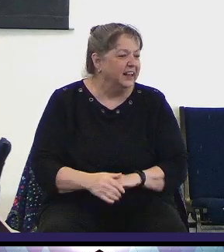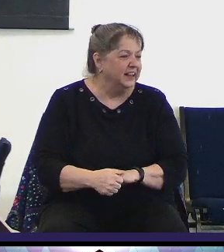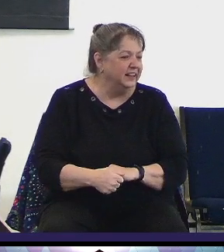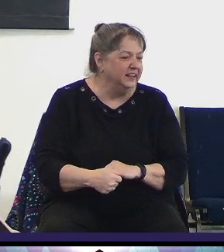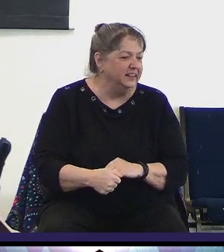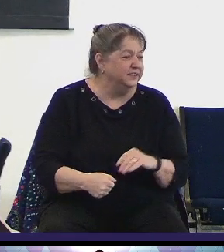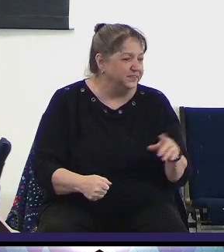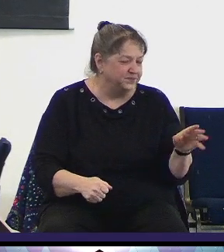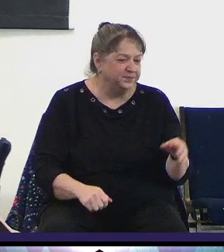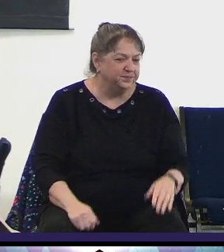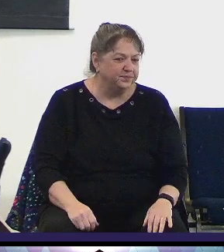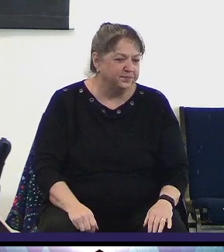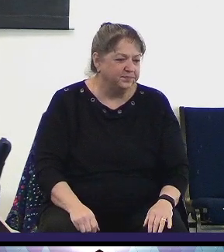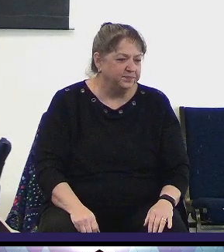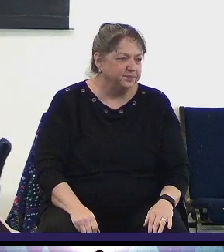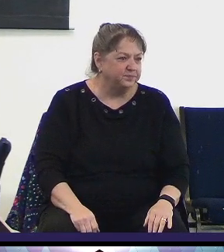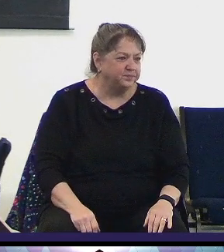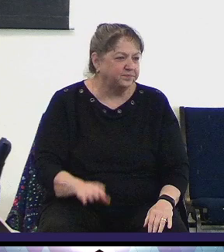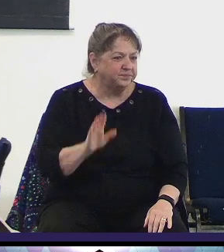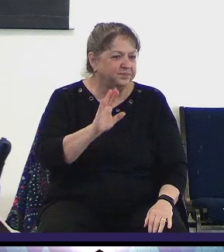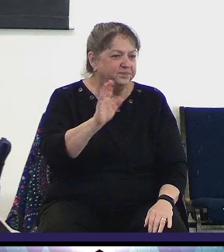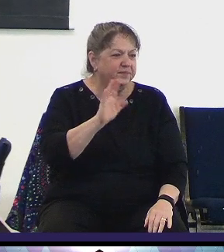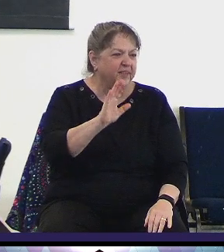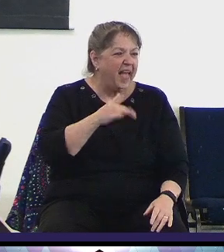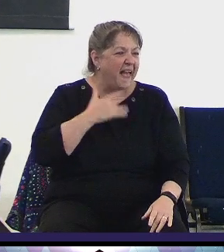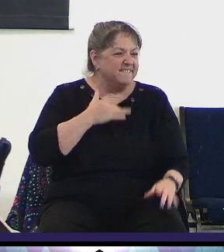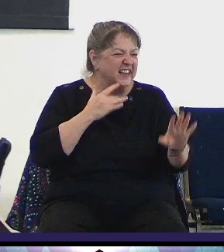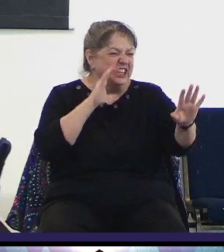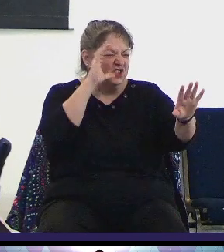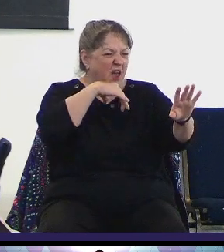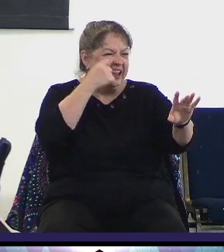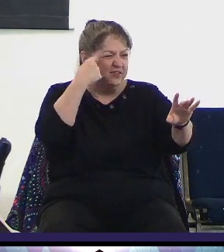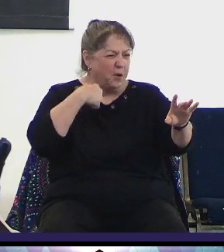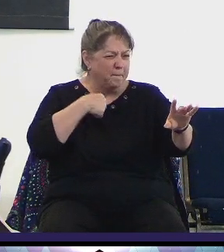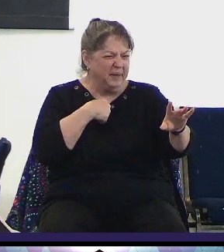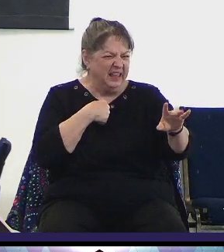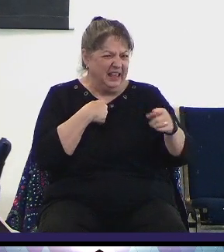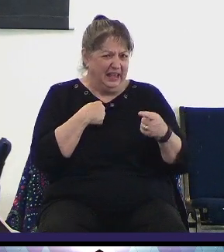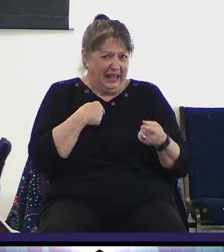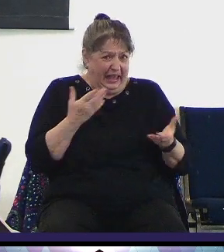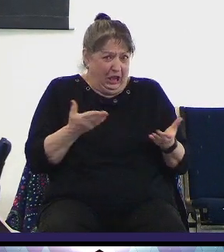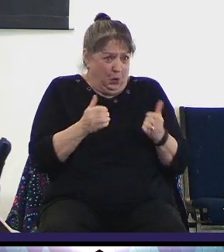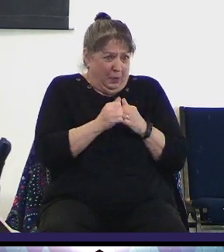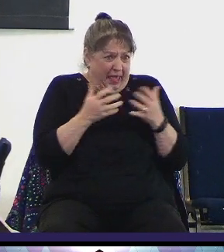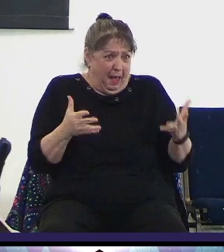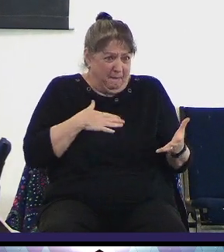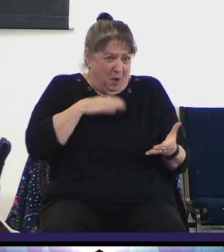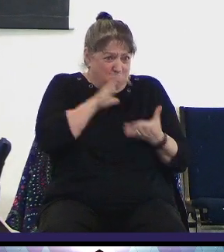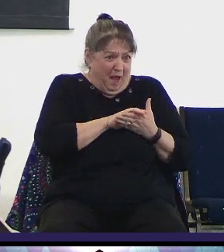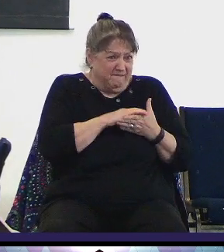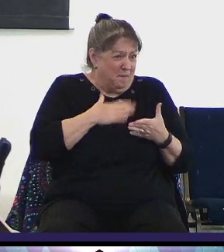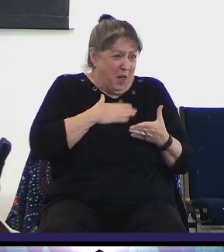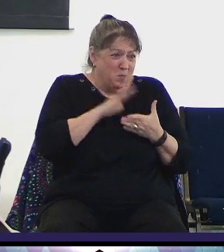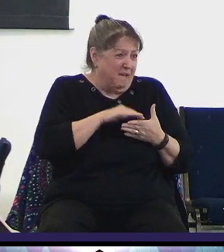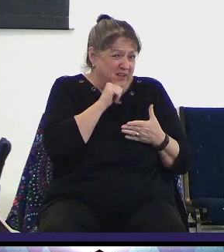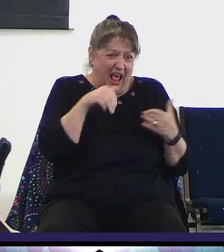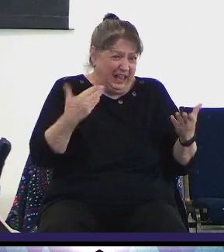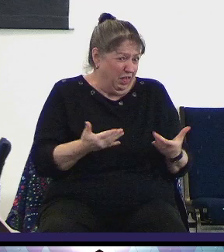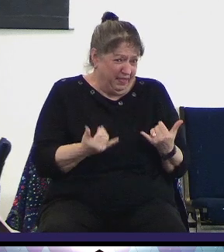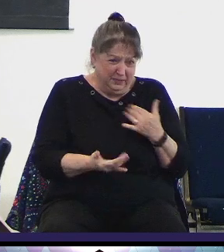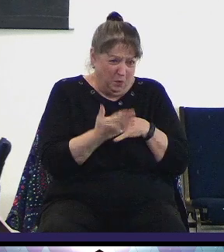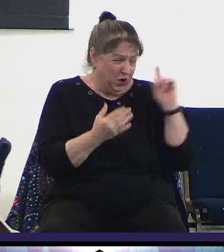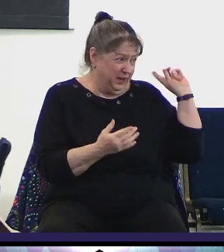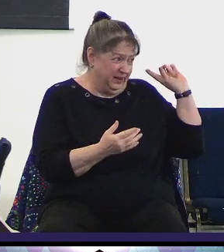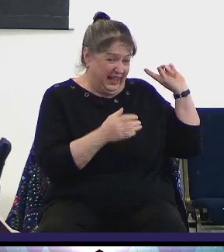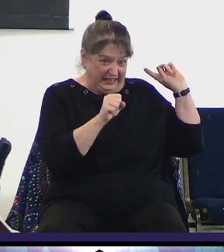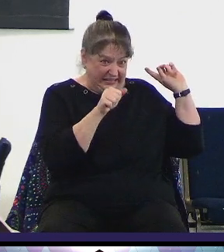It feels kind of strange for me right now to be up here without my better half. As you can notice, Heather's not here this morning. She is